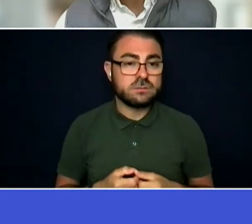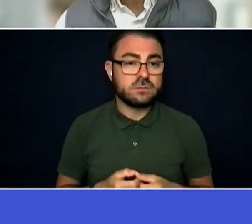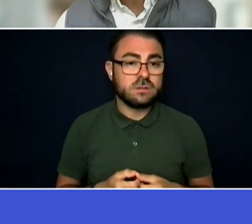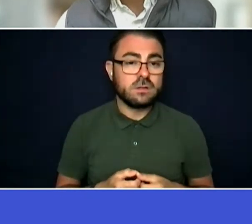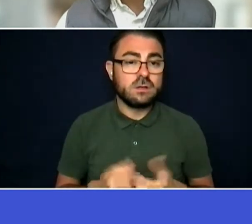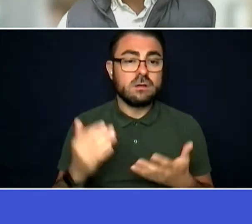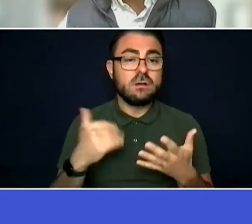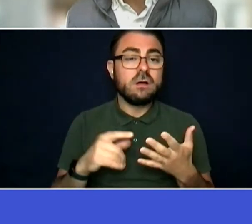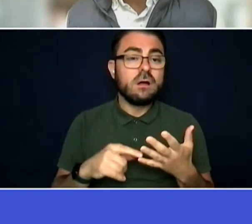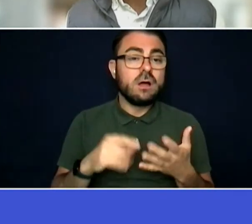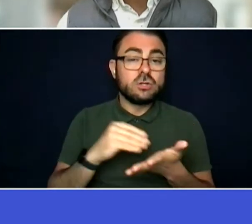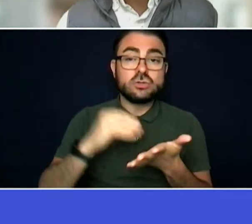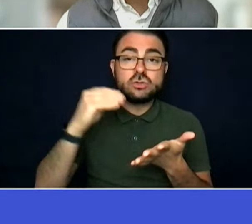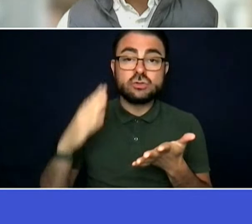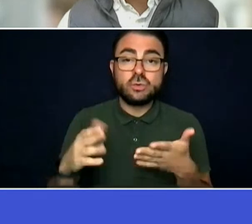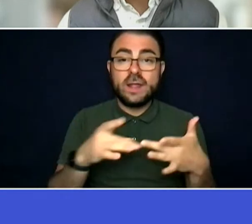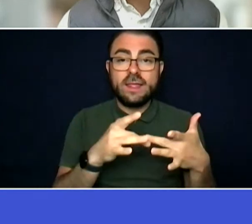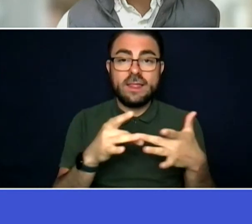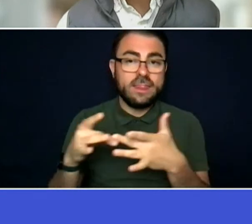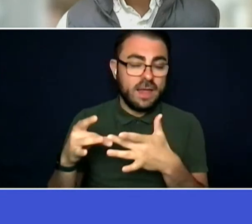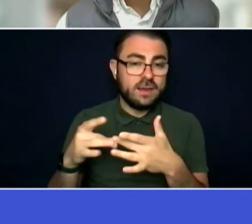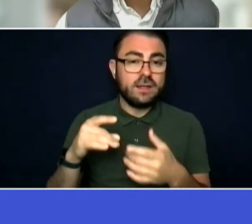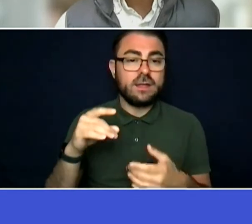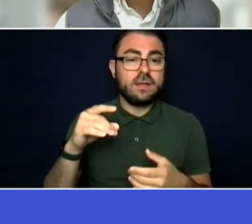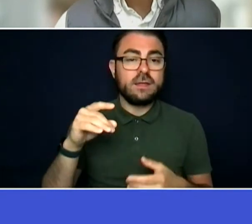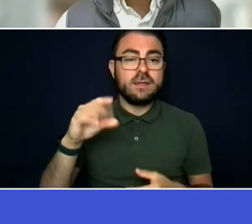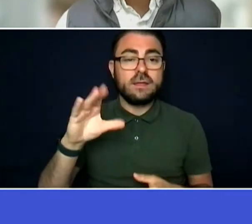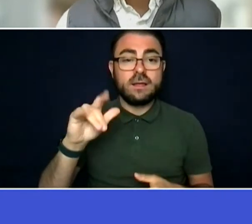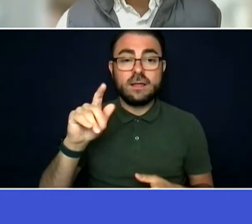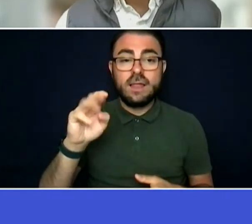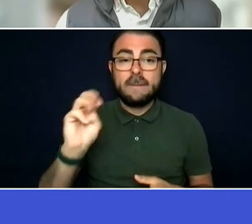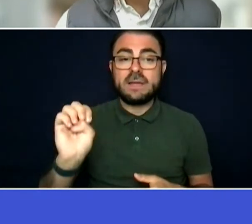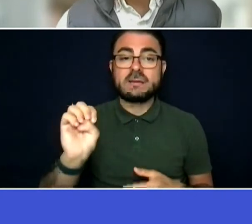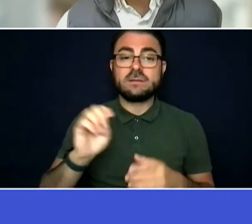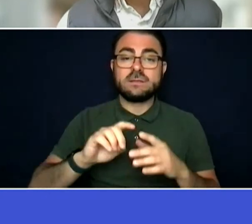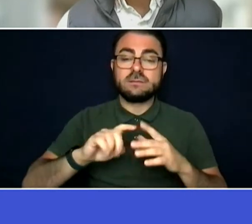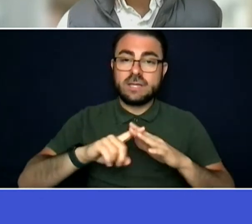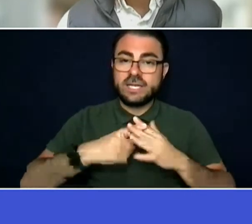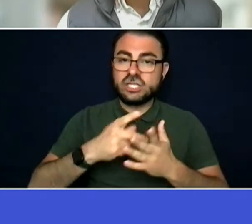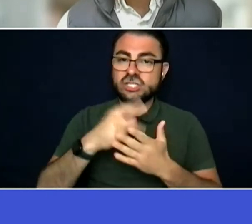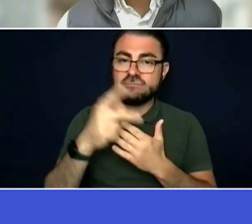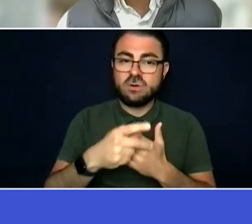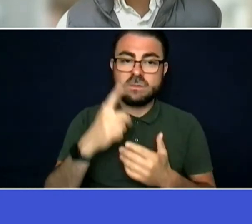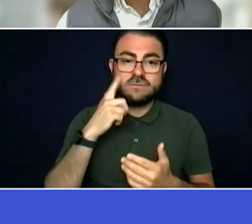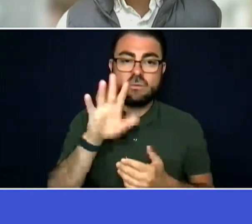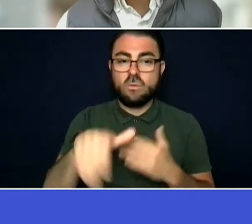initiatives across all middle and high schools in Portland.